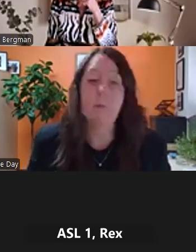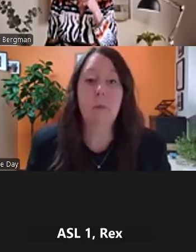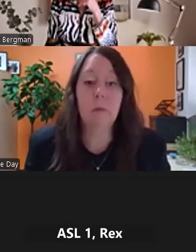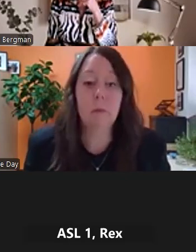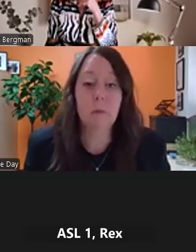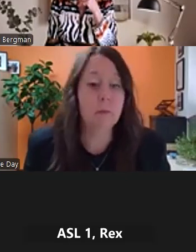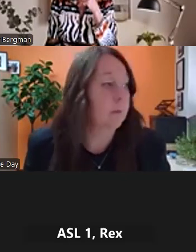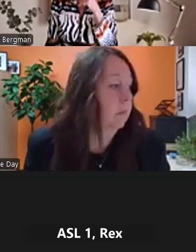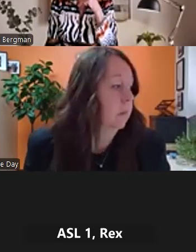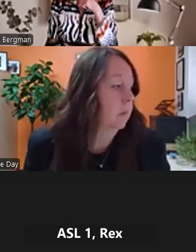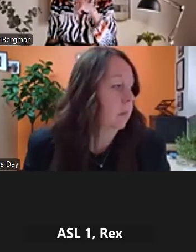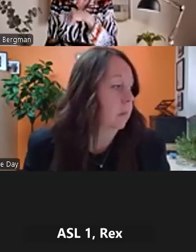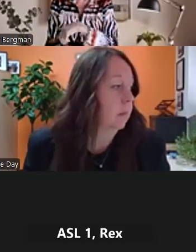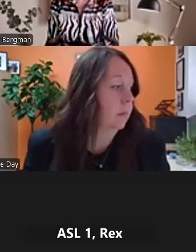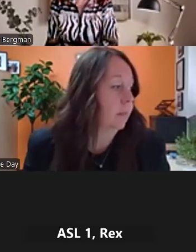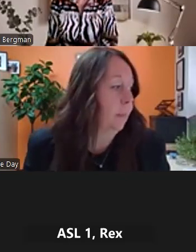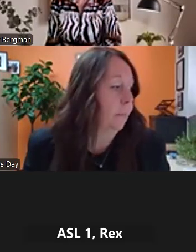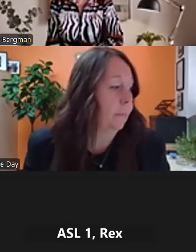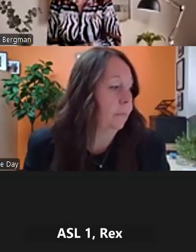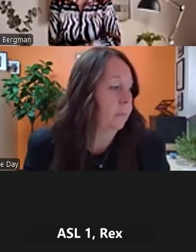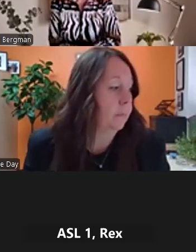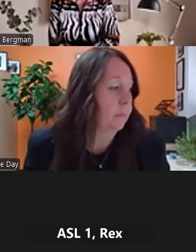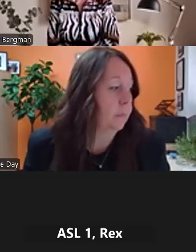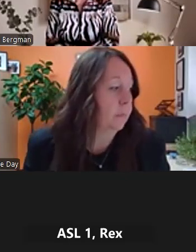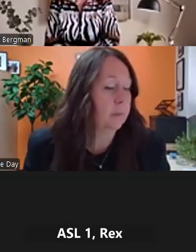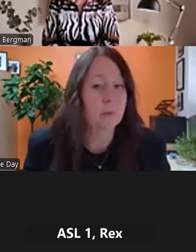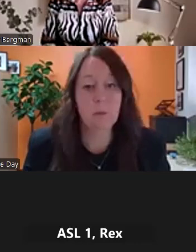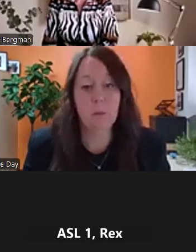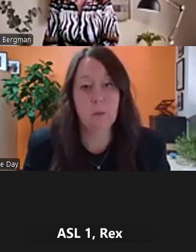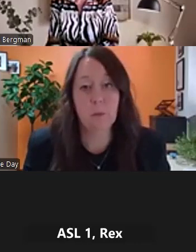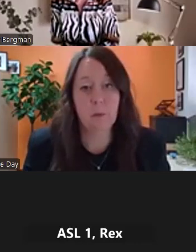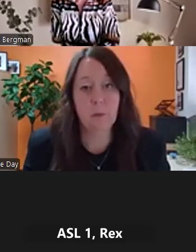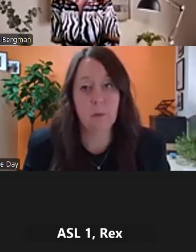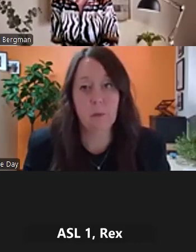that committee a few years ago.